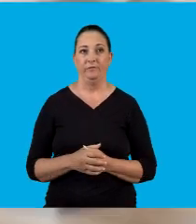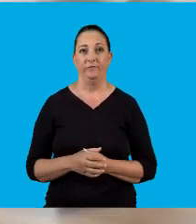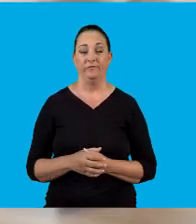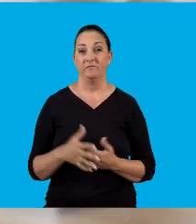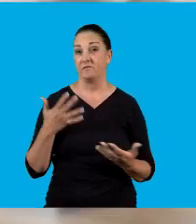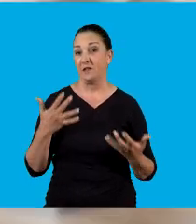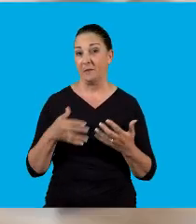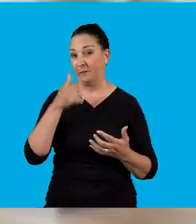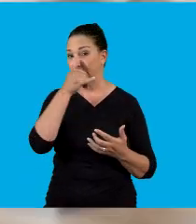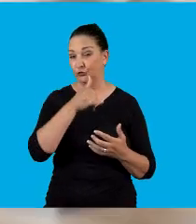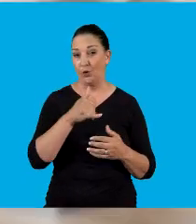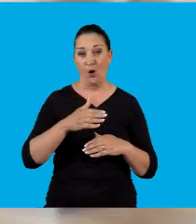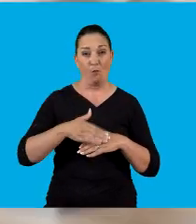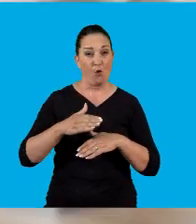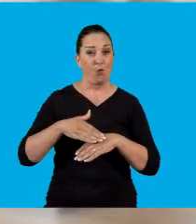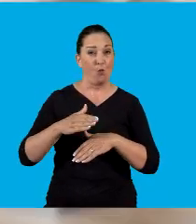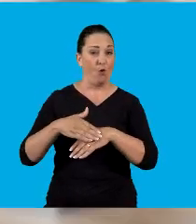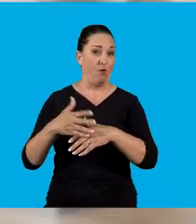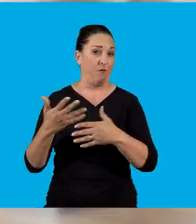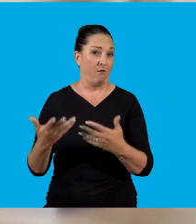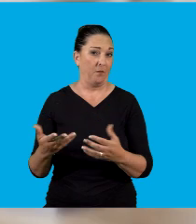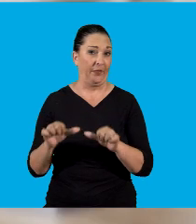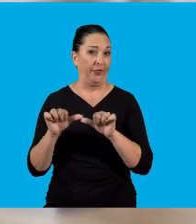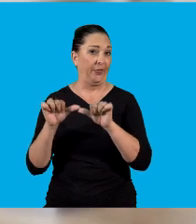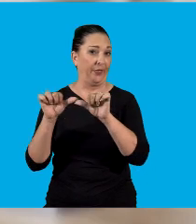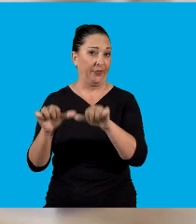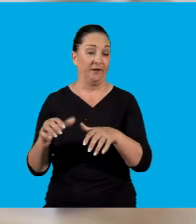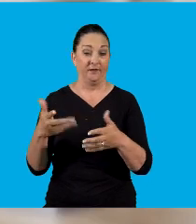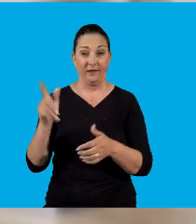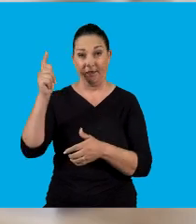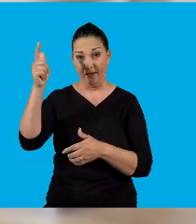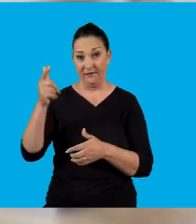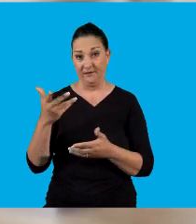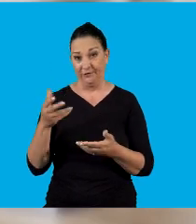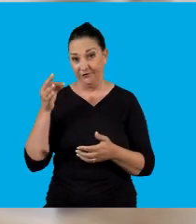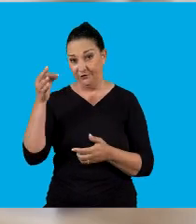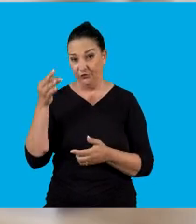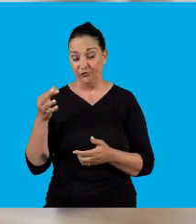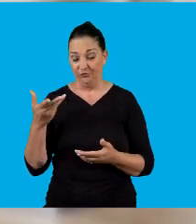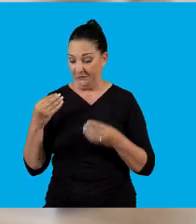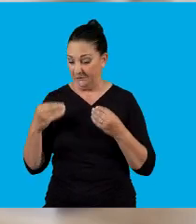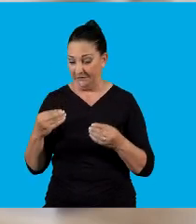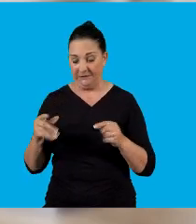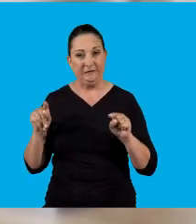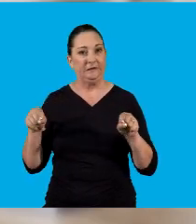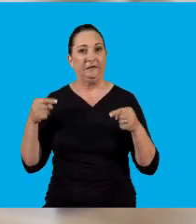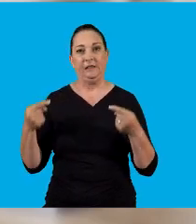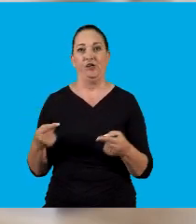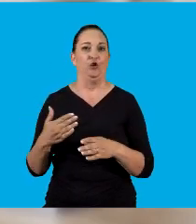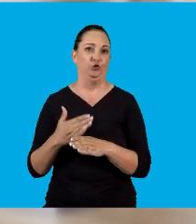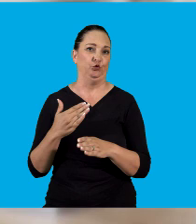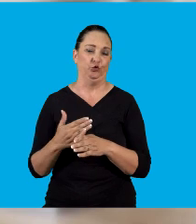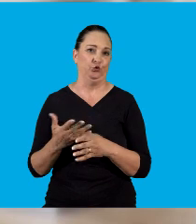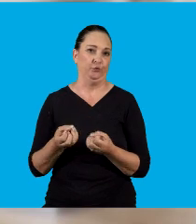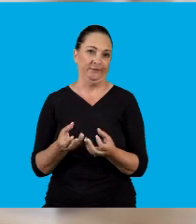fraud continues and it's undetected, so it simply means that people are going to lose jobs because business will no